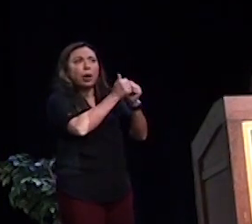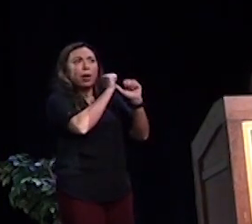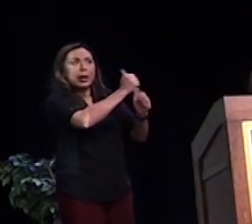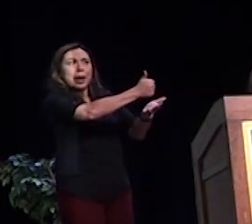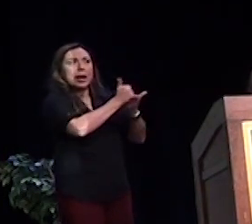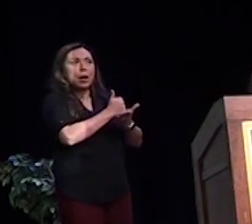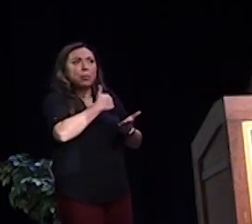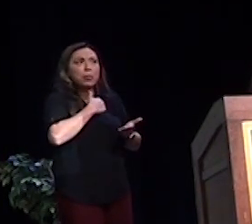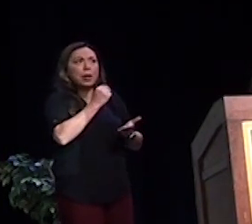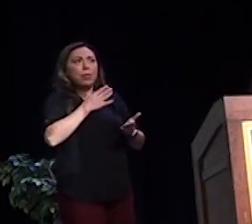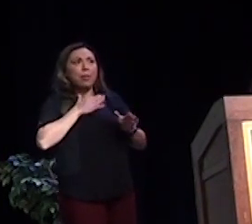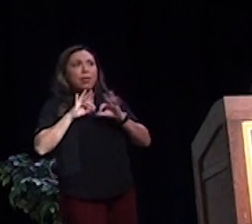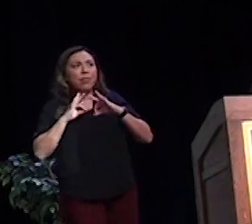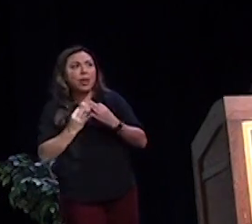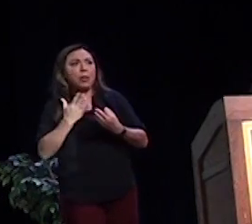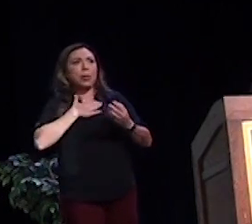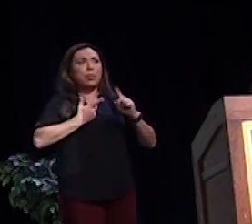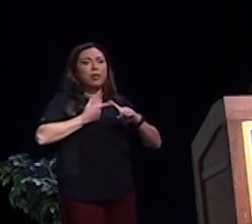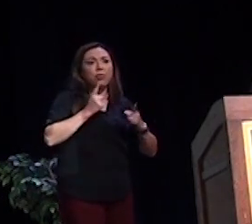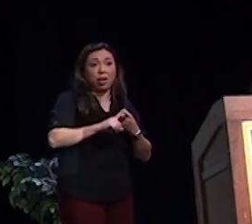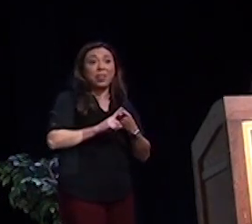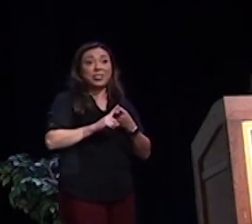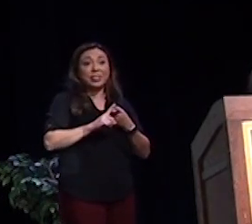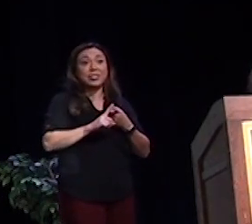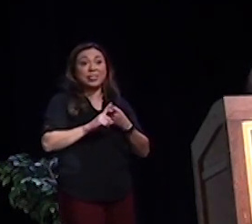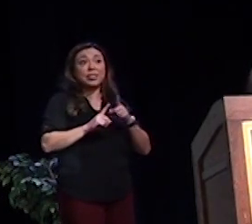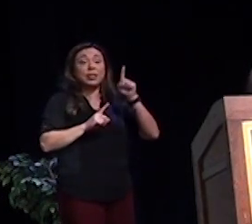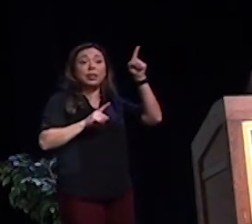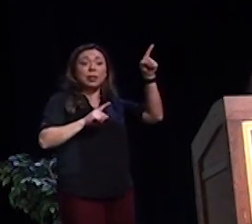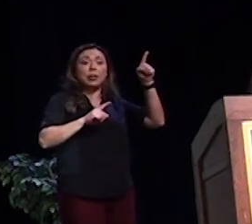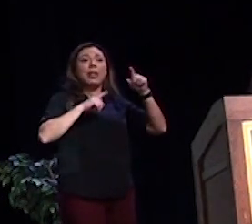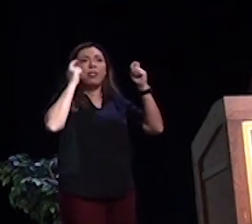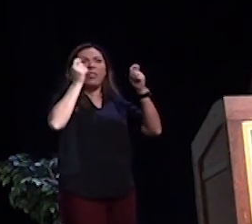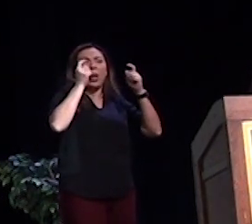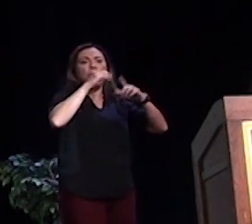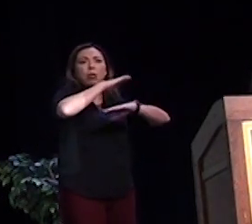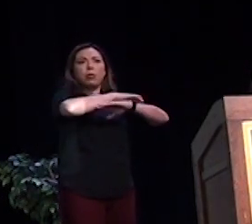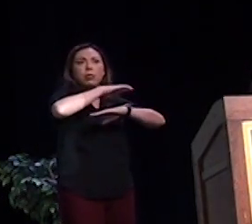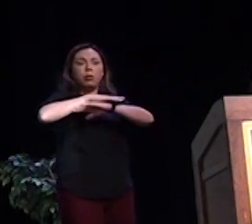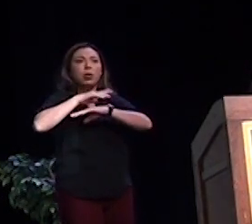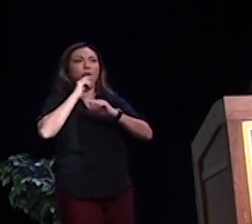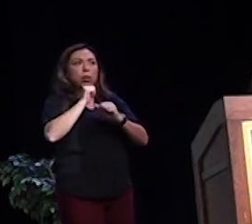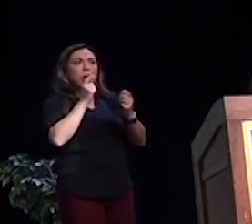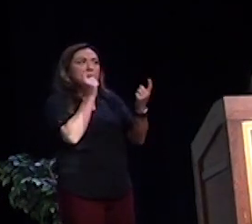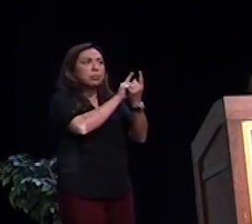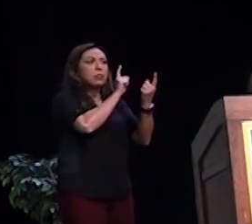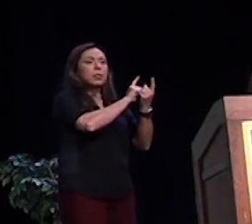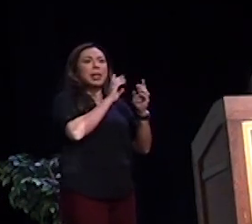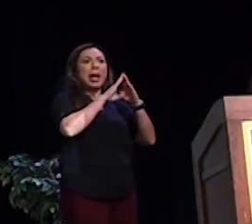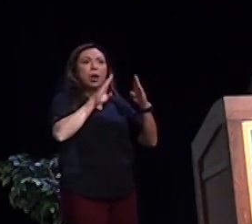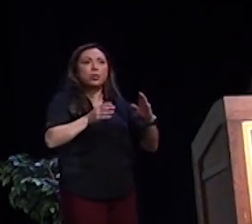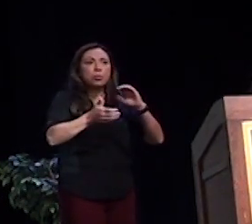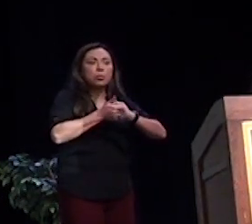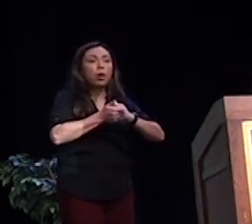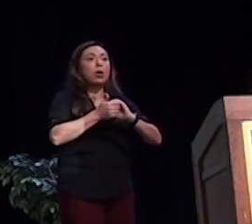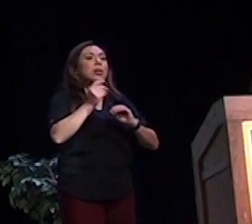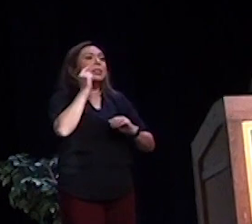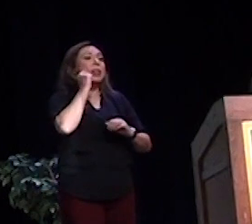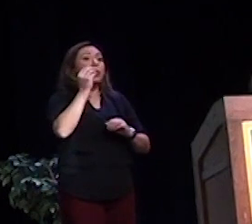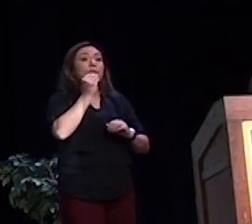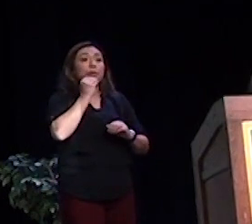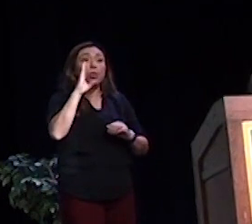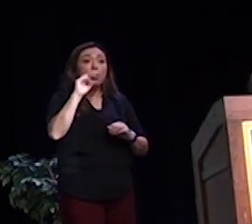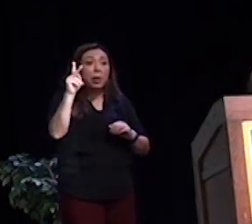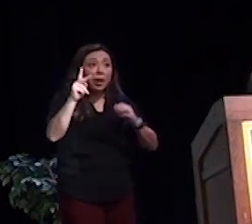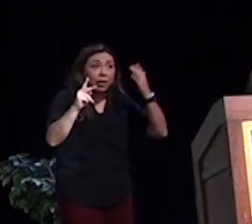can help you, your family, and your friends. At the Resource Fair, you'll be able to engage with our affordable housing partners. We have the San Antonio